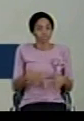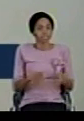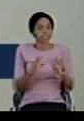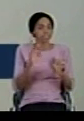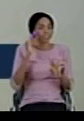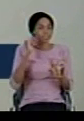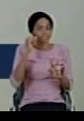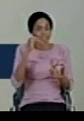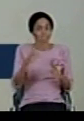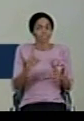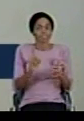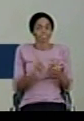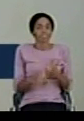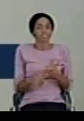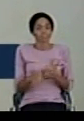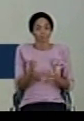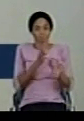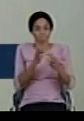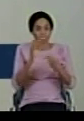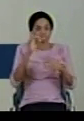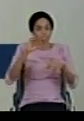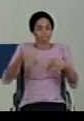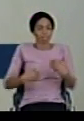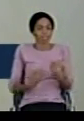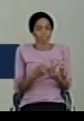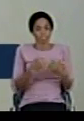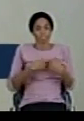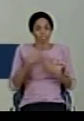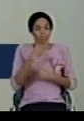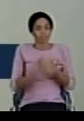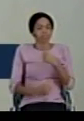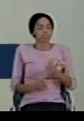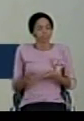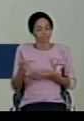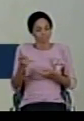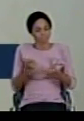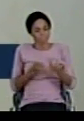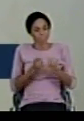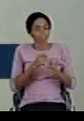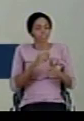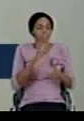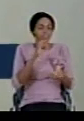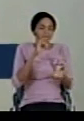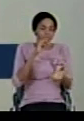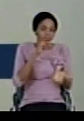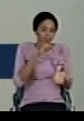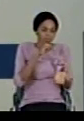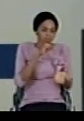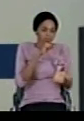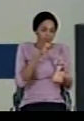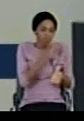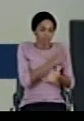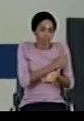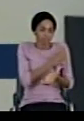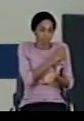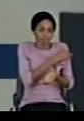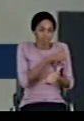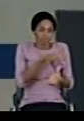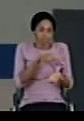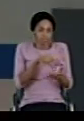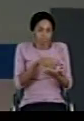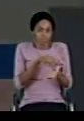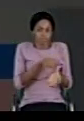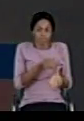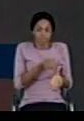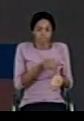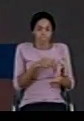through. I managed it medically. There was